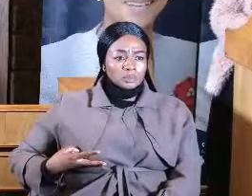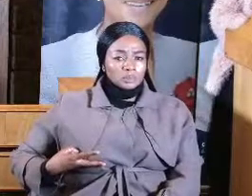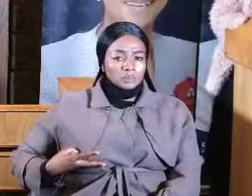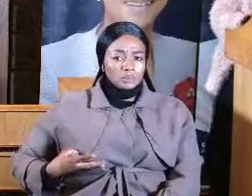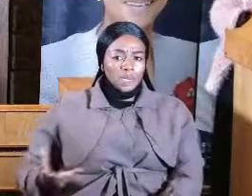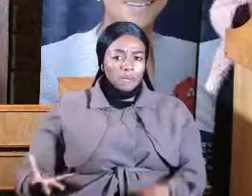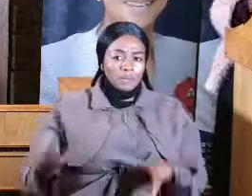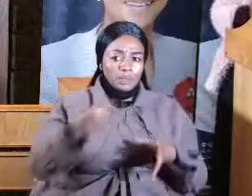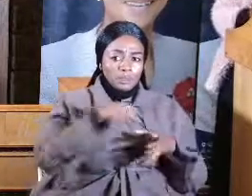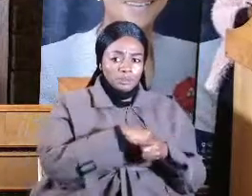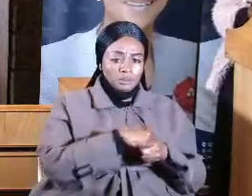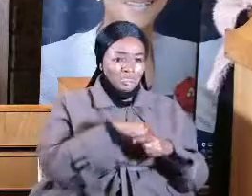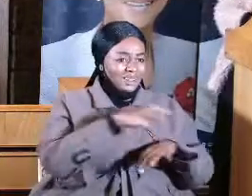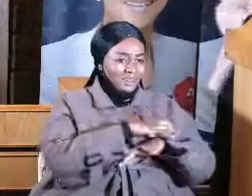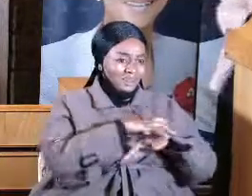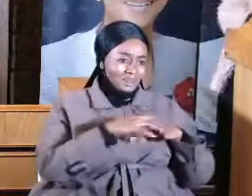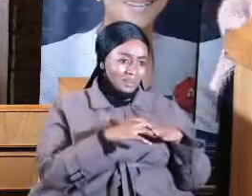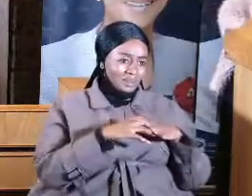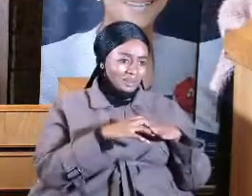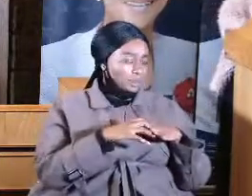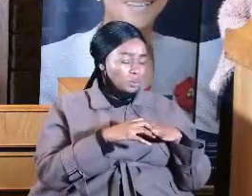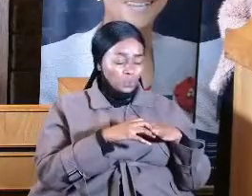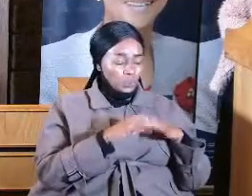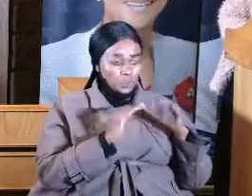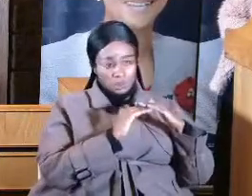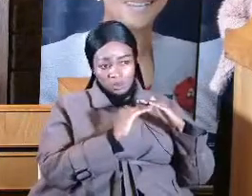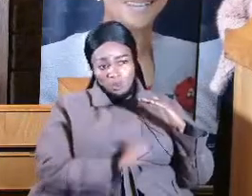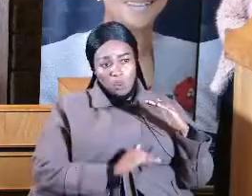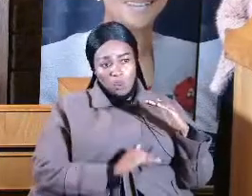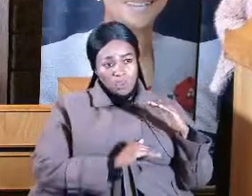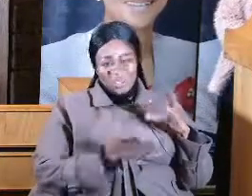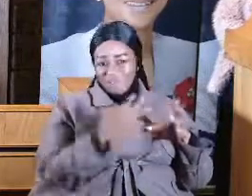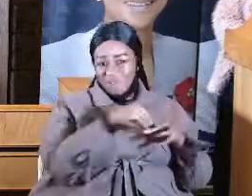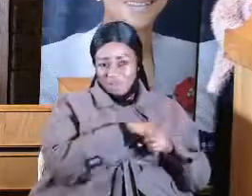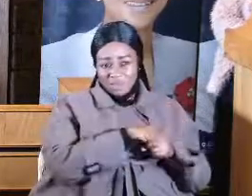the agricultural sector is very low.